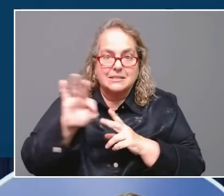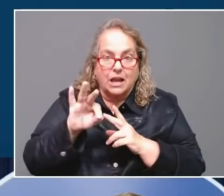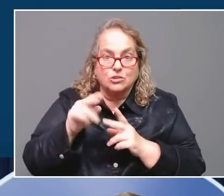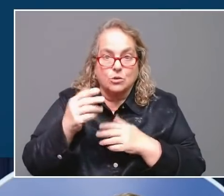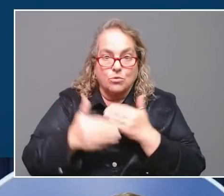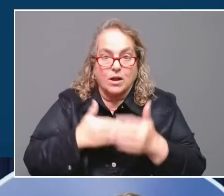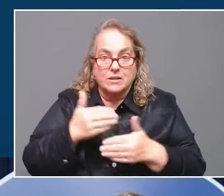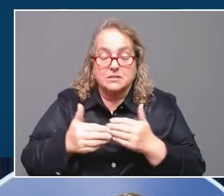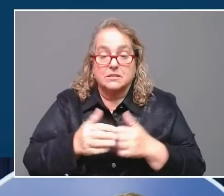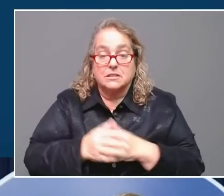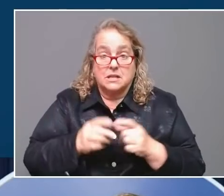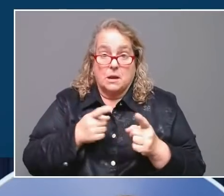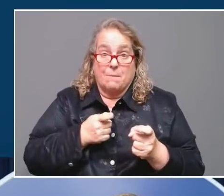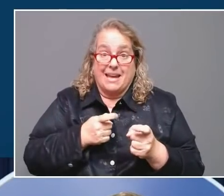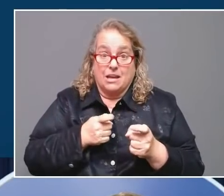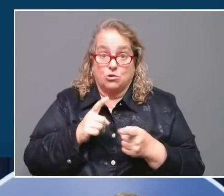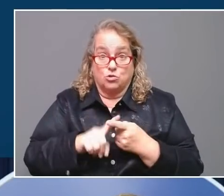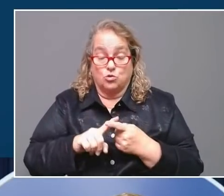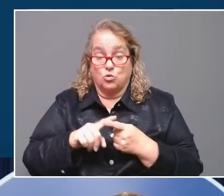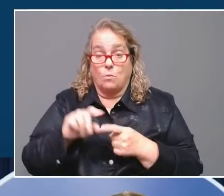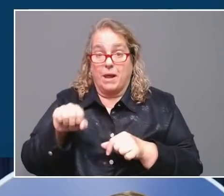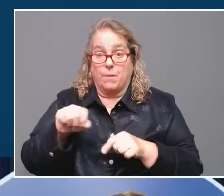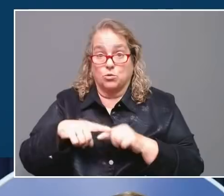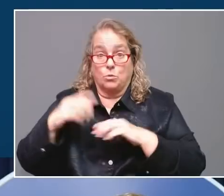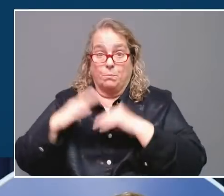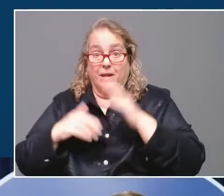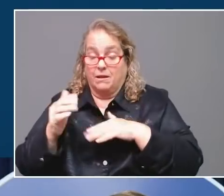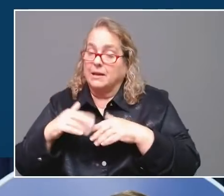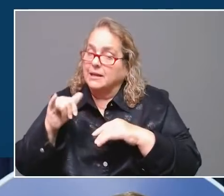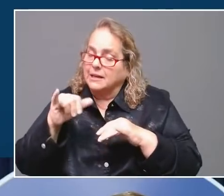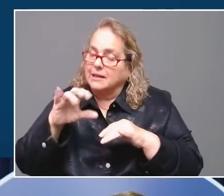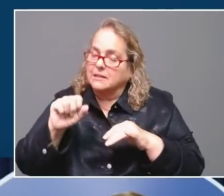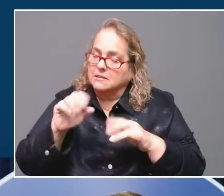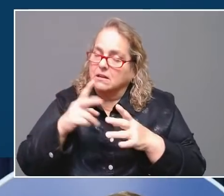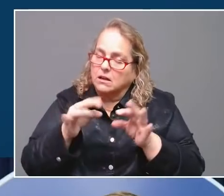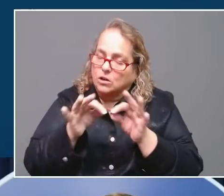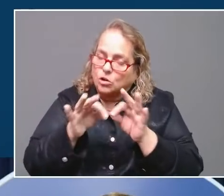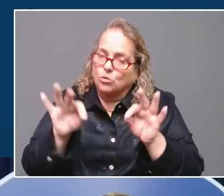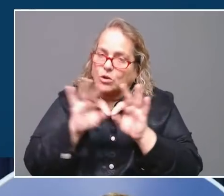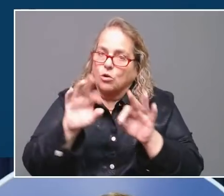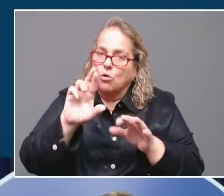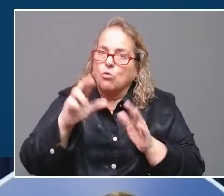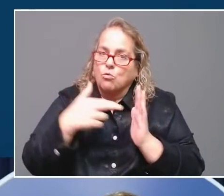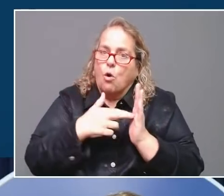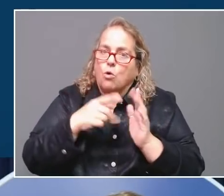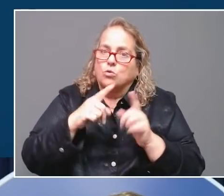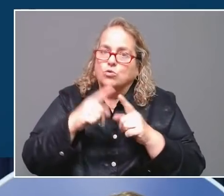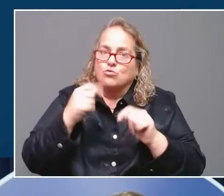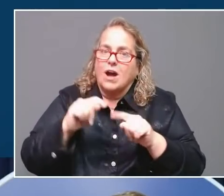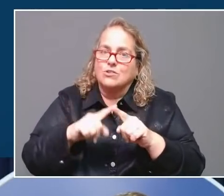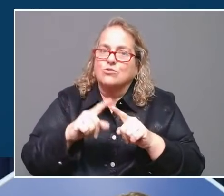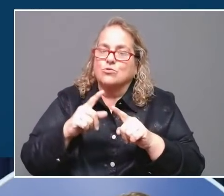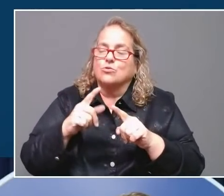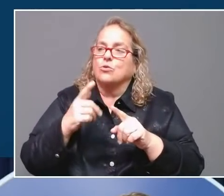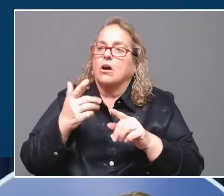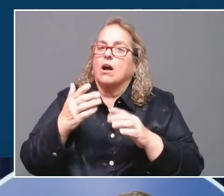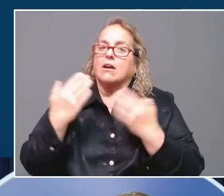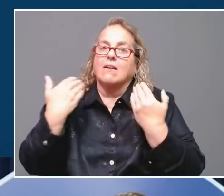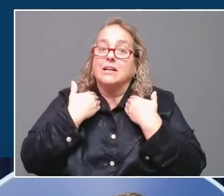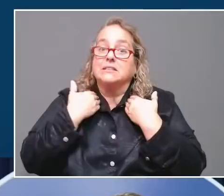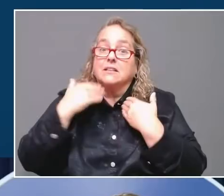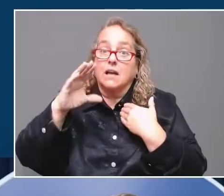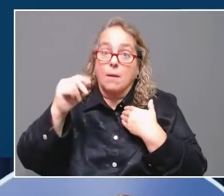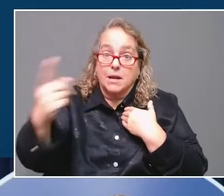market plays a critical role. I can tell you, it plays a critical role in convincing companies to come here instead of